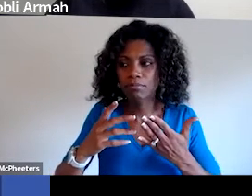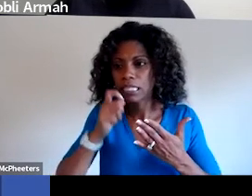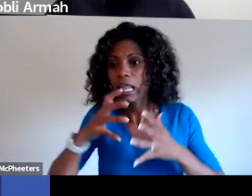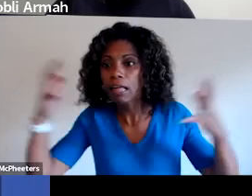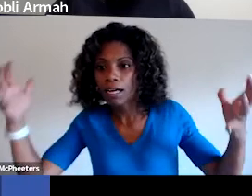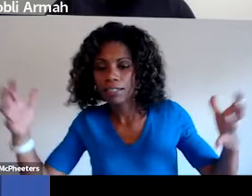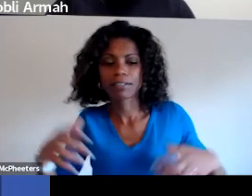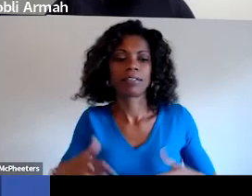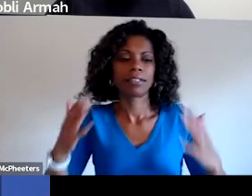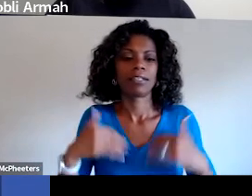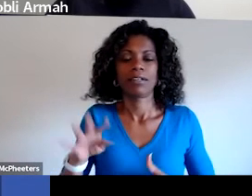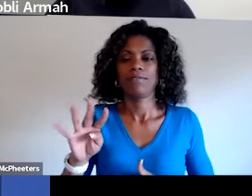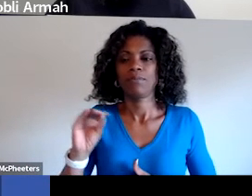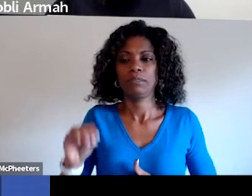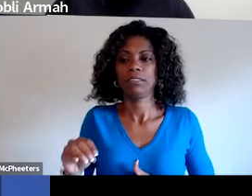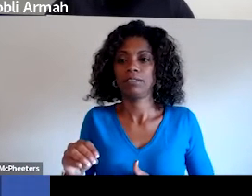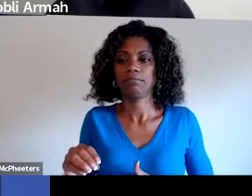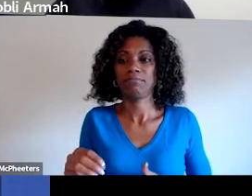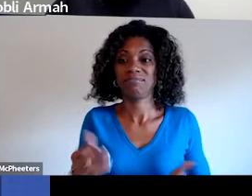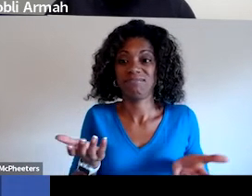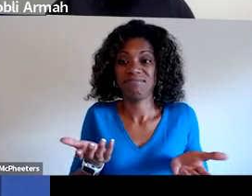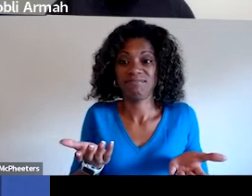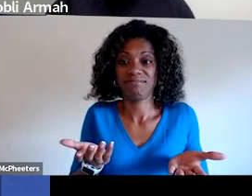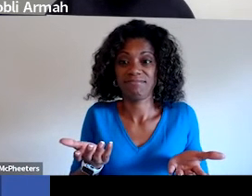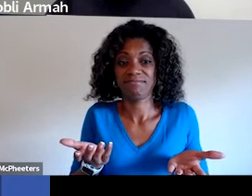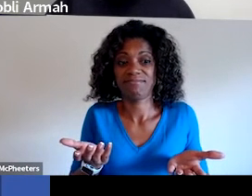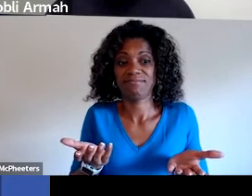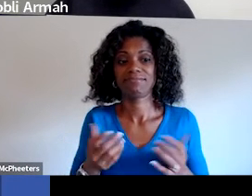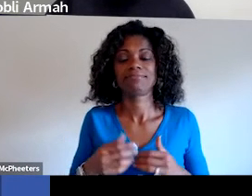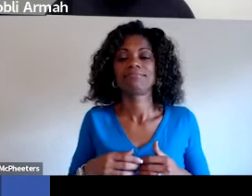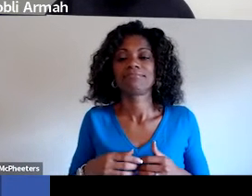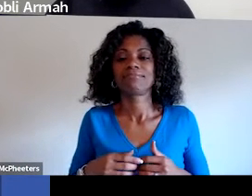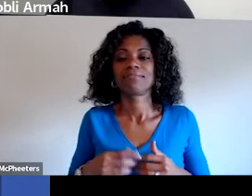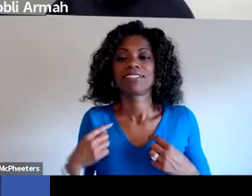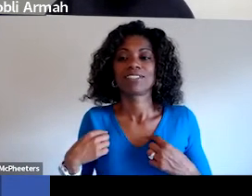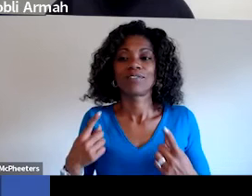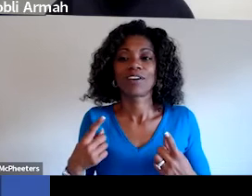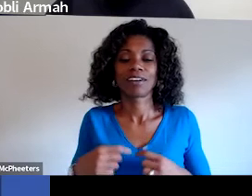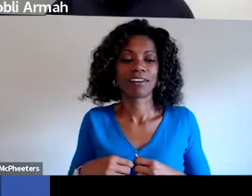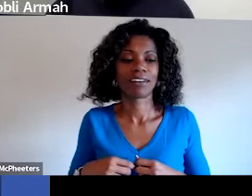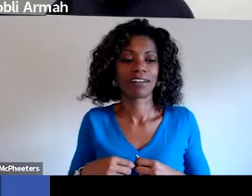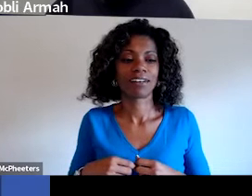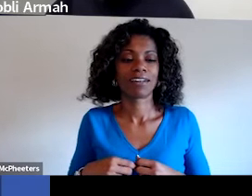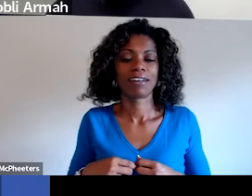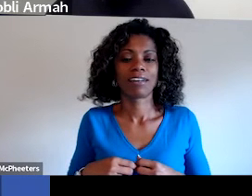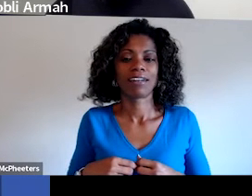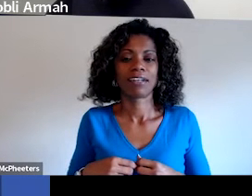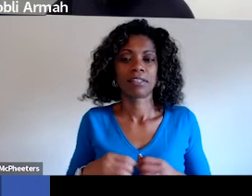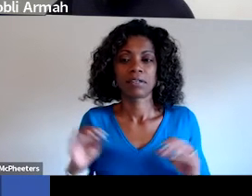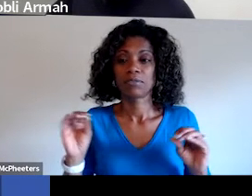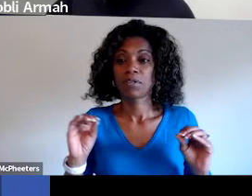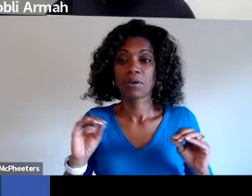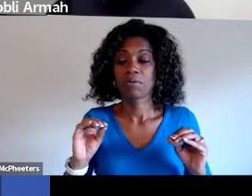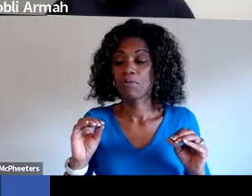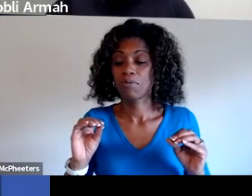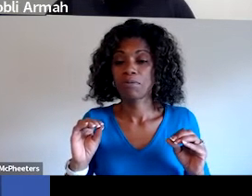about 4% that were unsure. And so far, the good news is only 1% says there were no tangible efforts made.